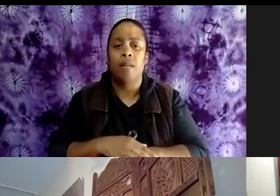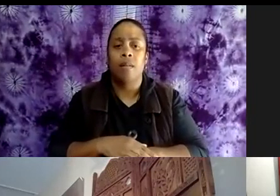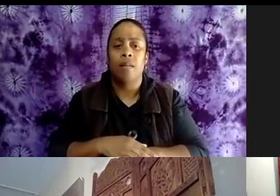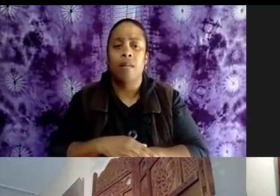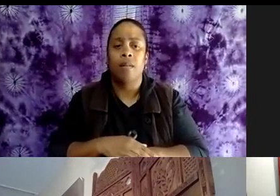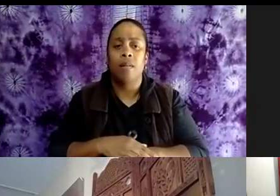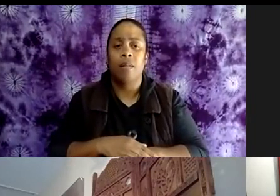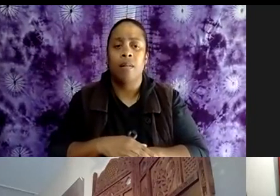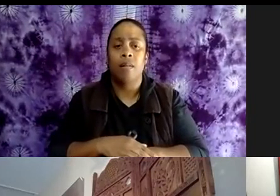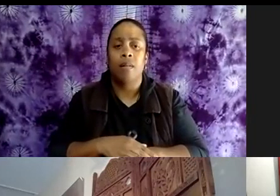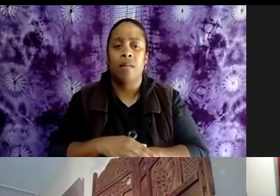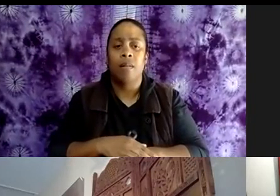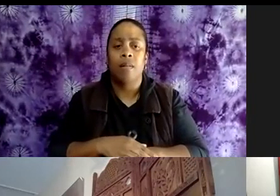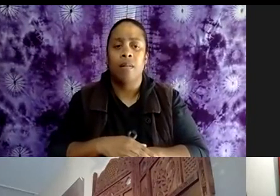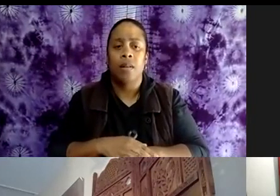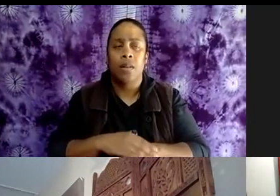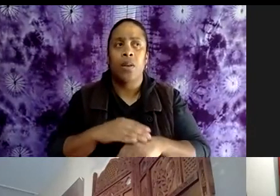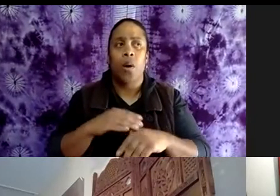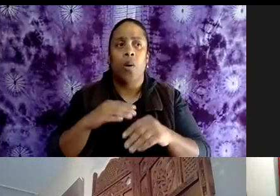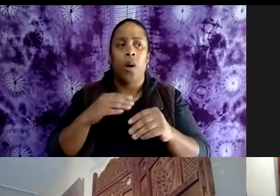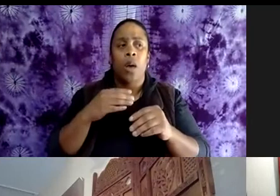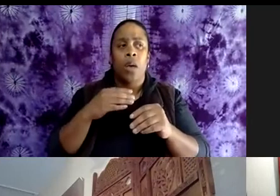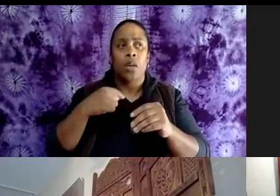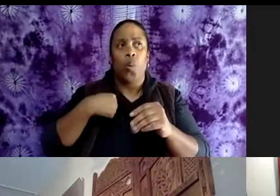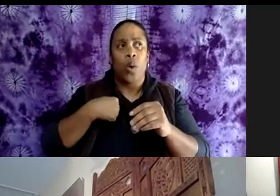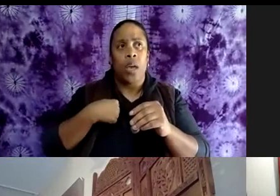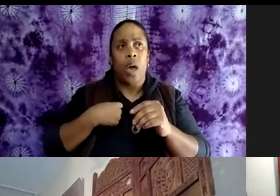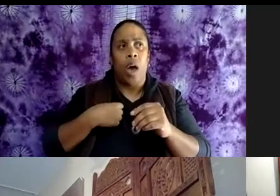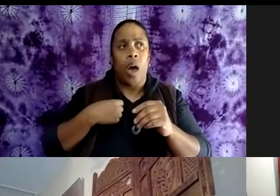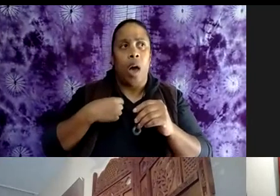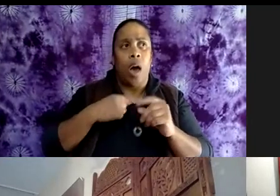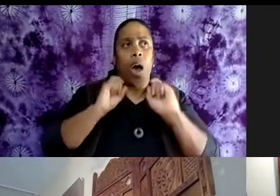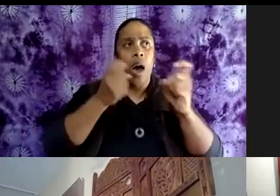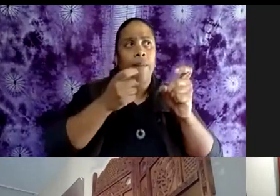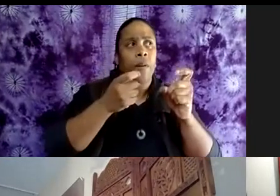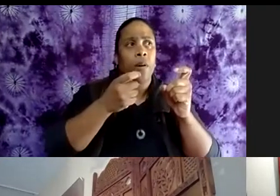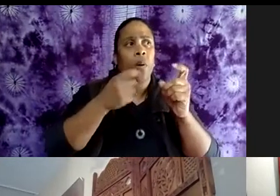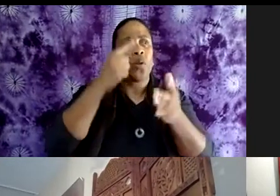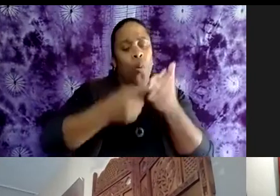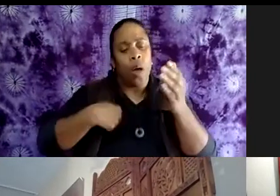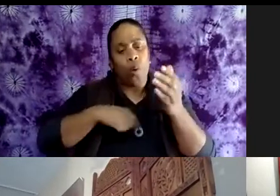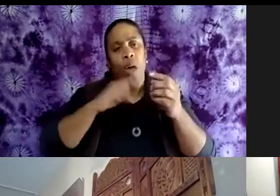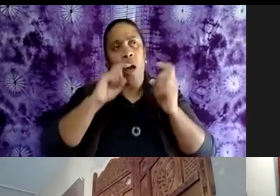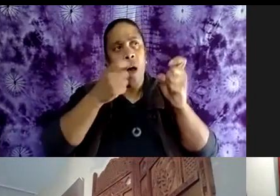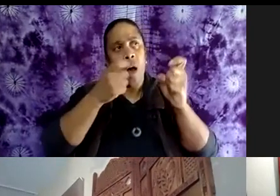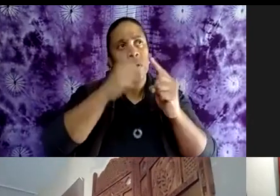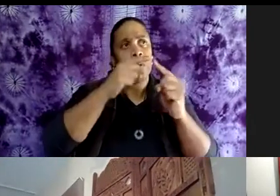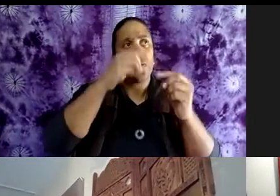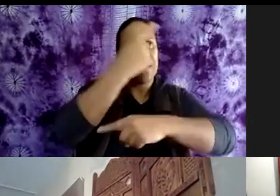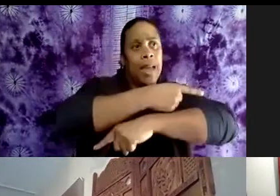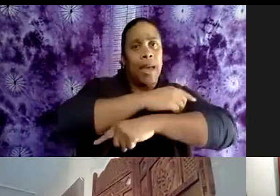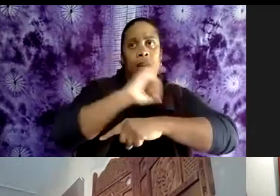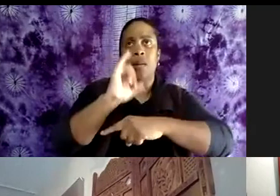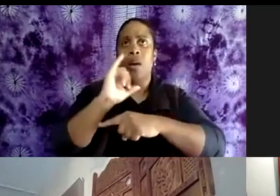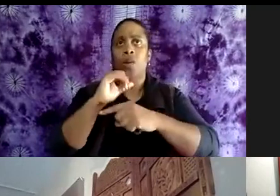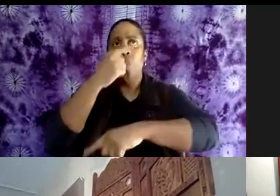the day, and what the day brings affects us. There's this interbeing, as Thich Nhat Hanh talks about. There's this interbeing occurring,